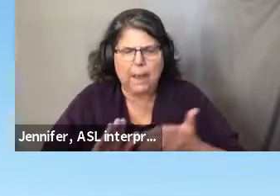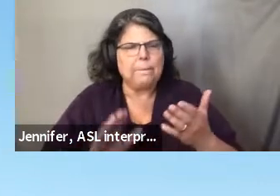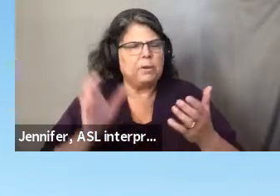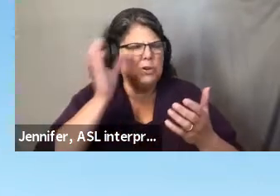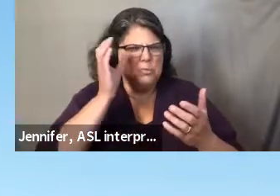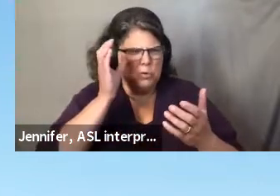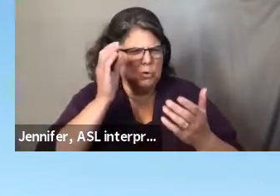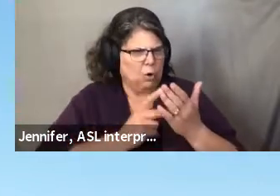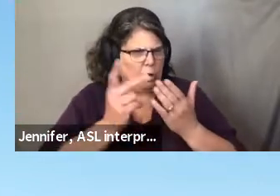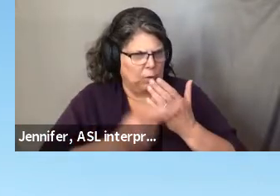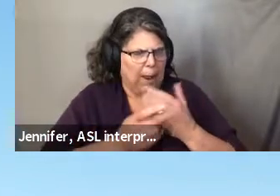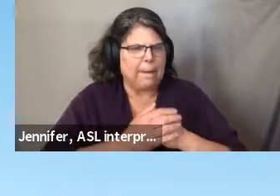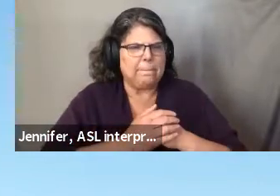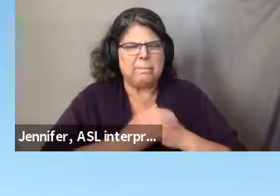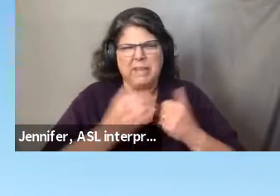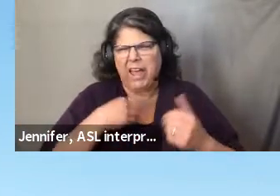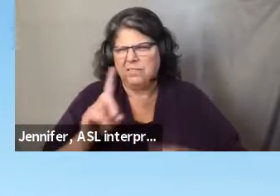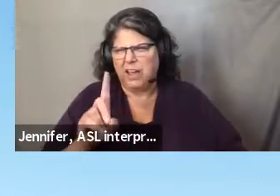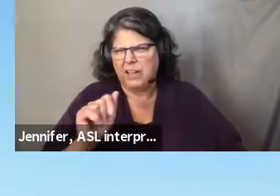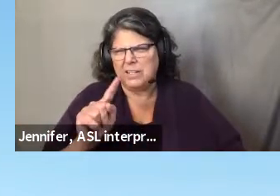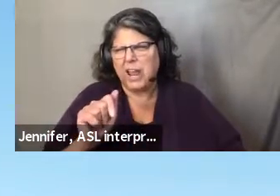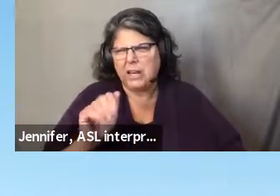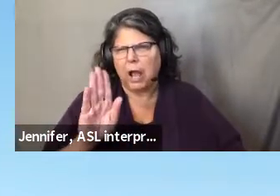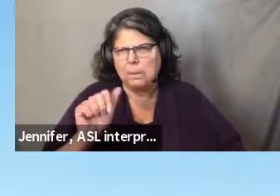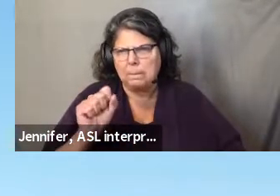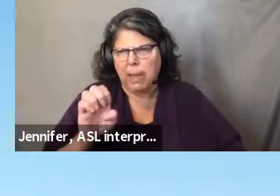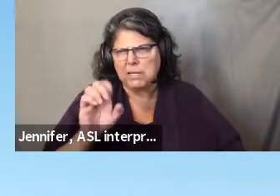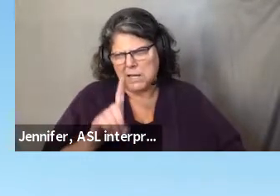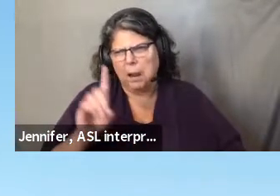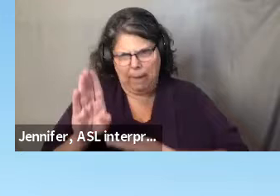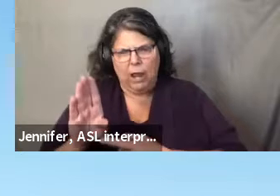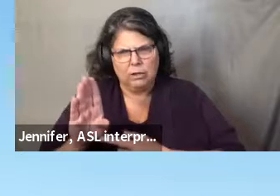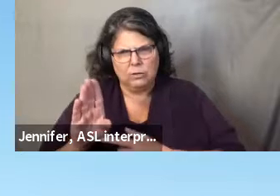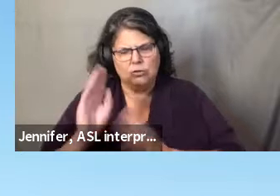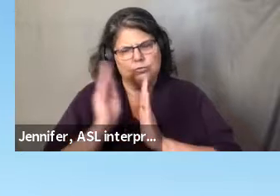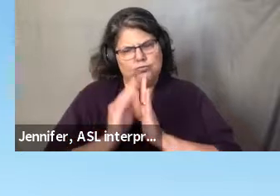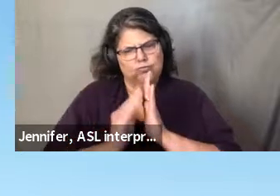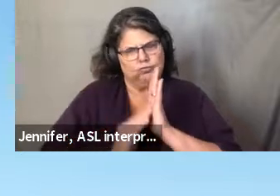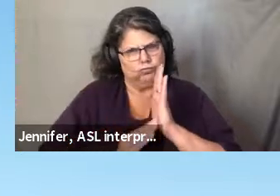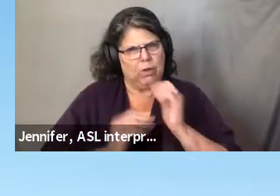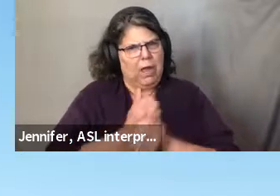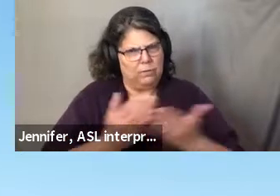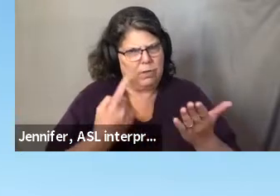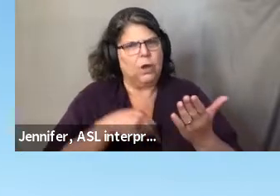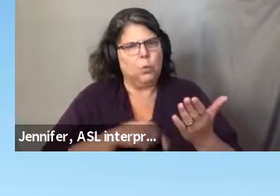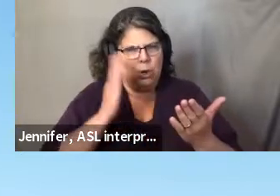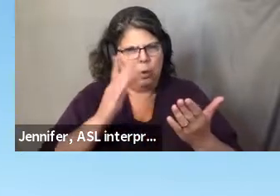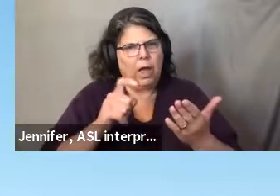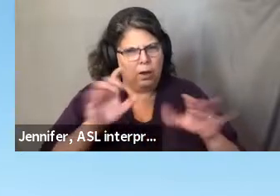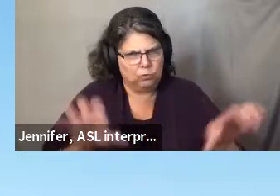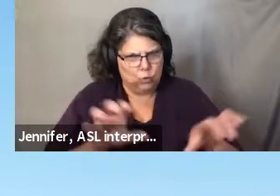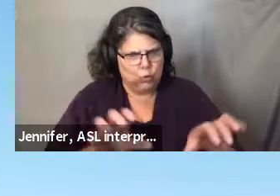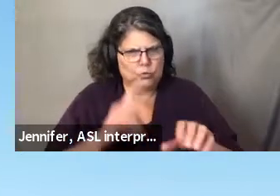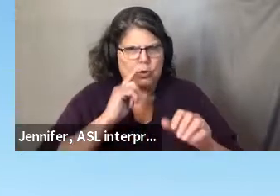computer databases to record all the stuff the work that we'll be doing on these